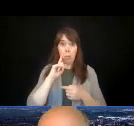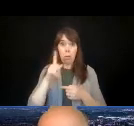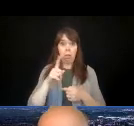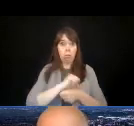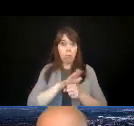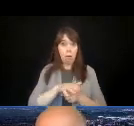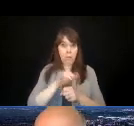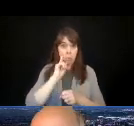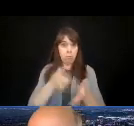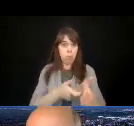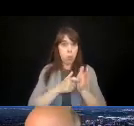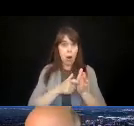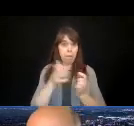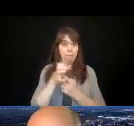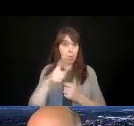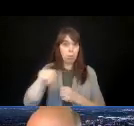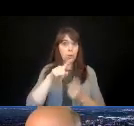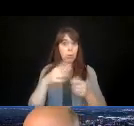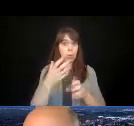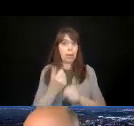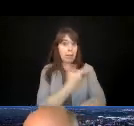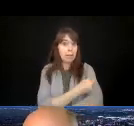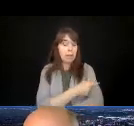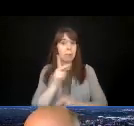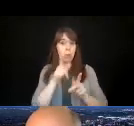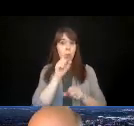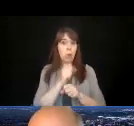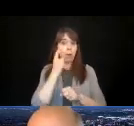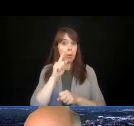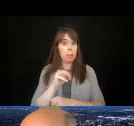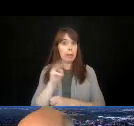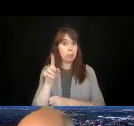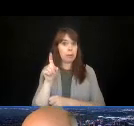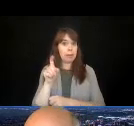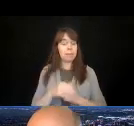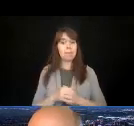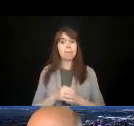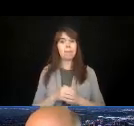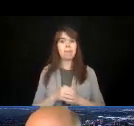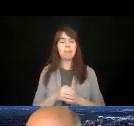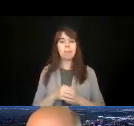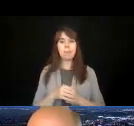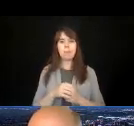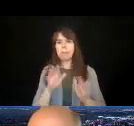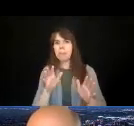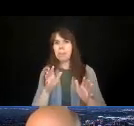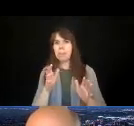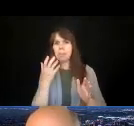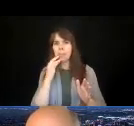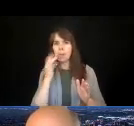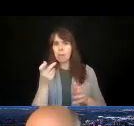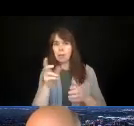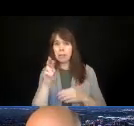or will it be required for all Michigan Medicine employees? And if David's available, I don't know if he wants to field